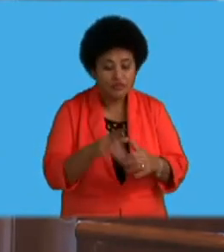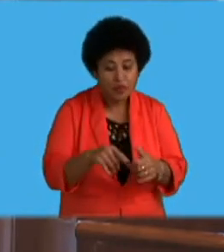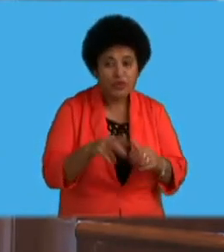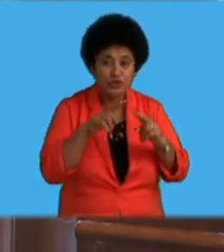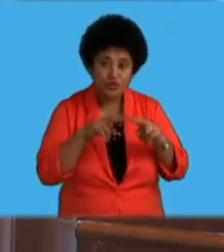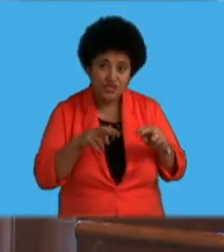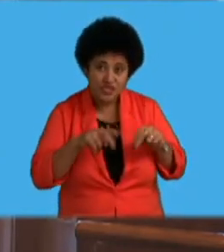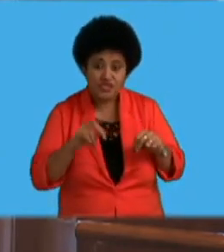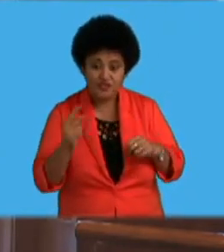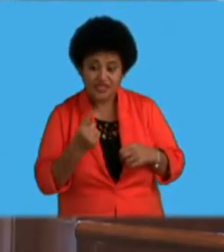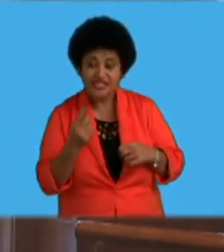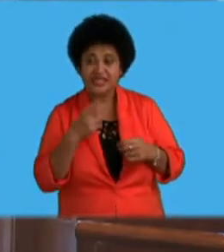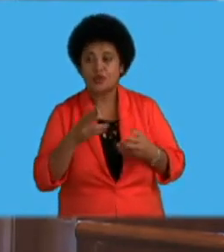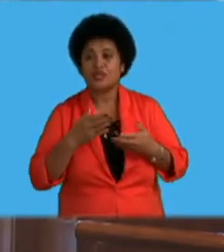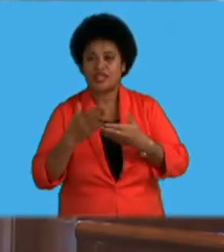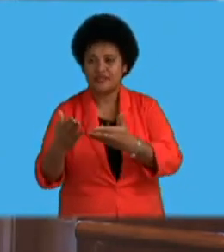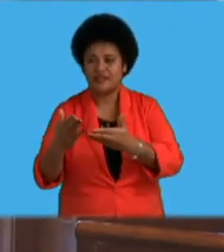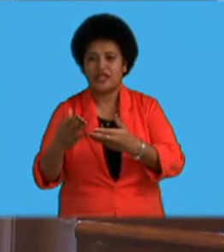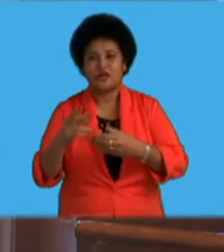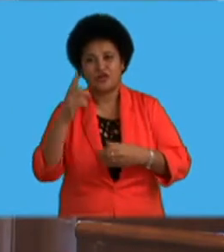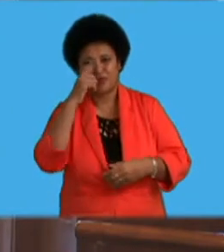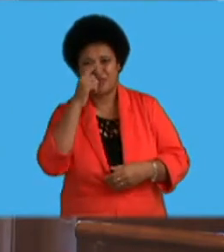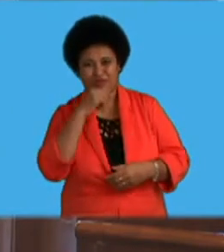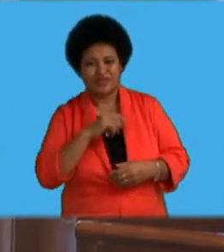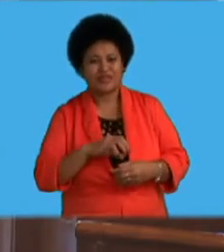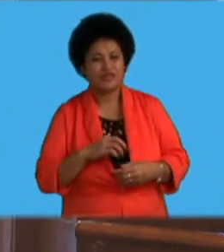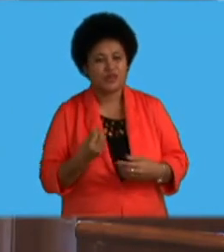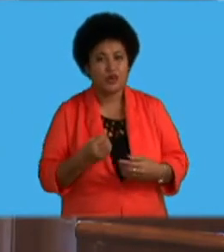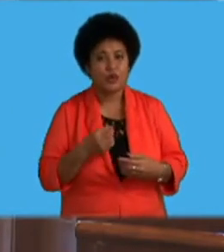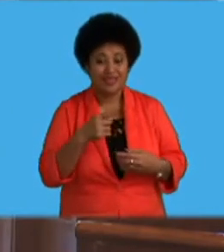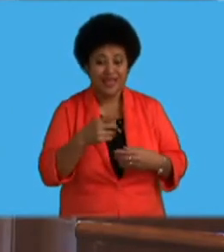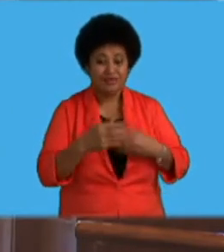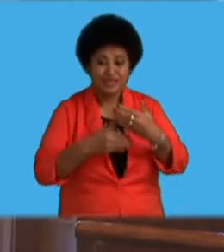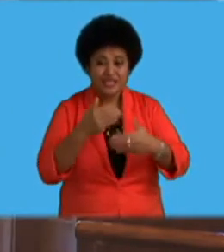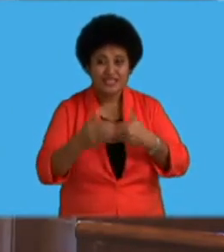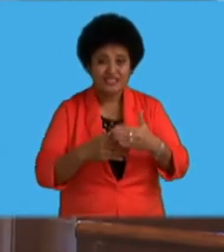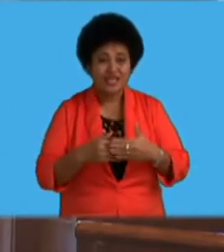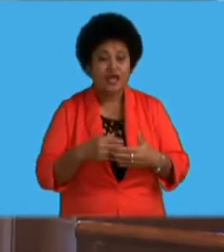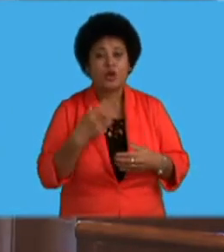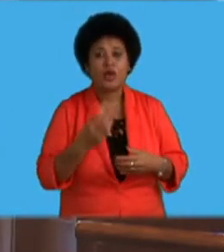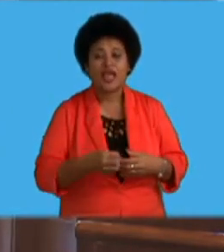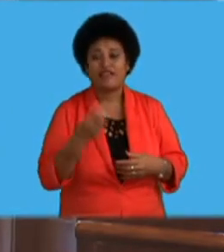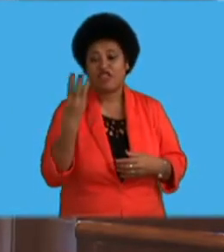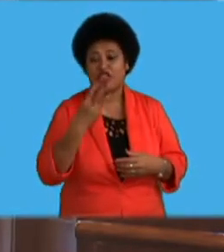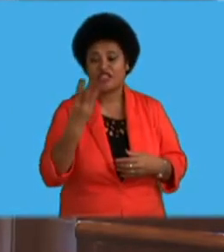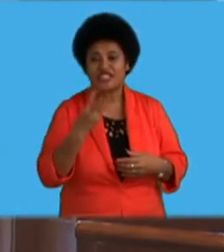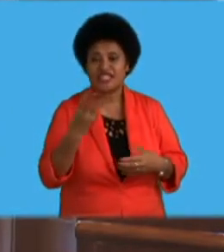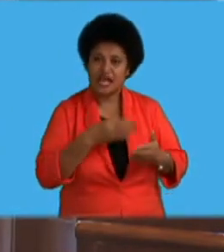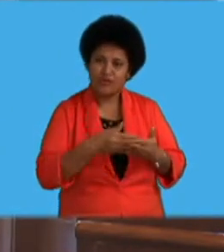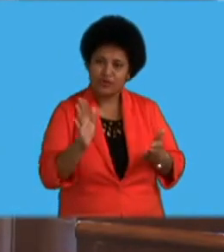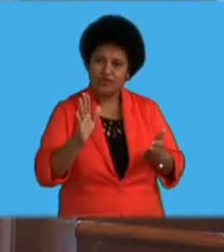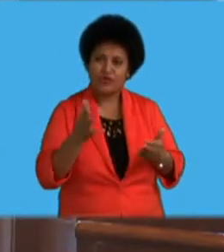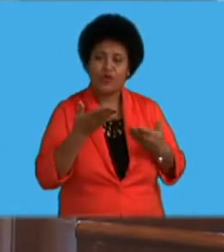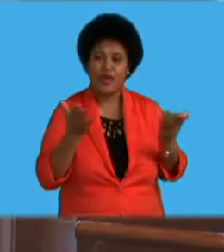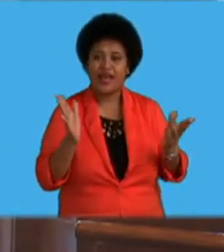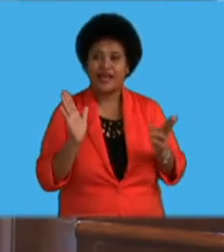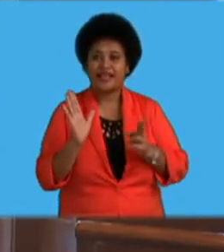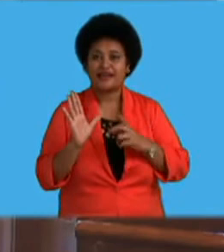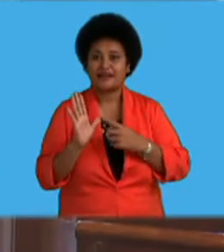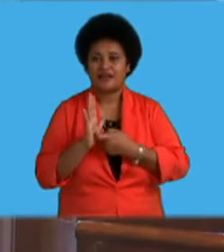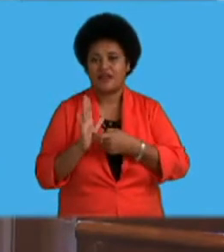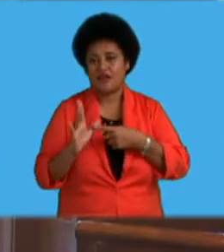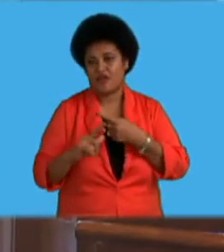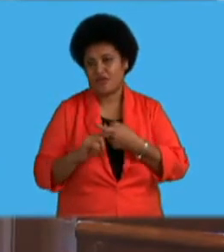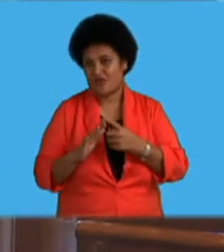above-mentioned operating procedures, I'm pleased to mention that 13 approval notices for Ngangoro and Waimari settlements in Reki have